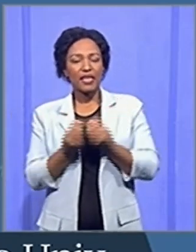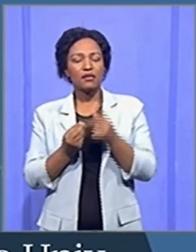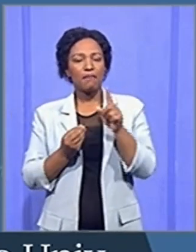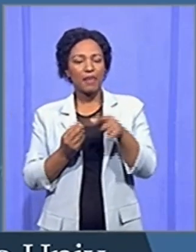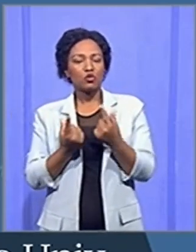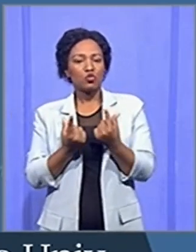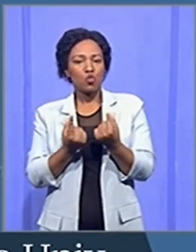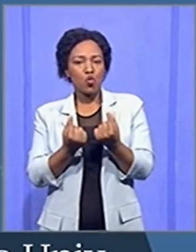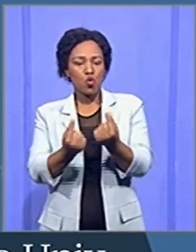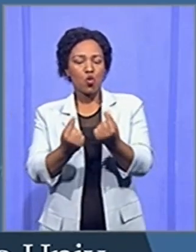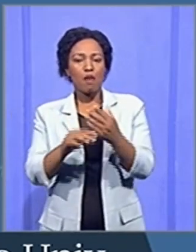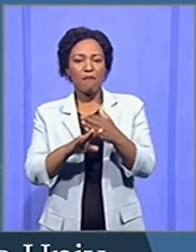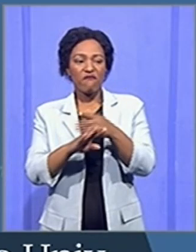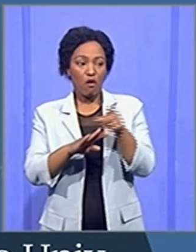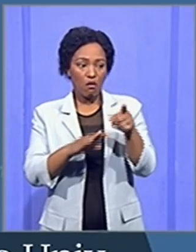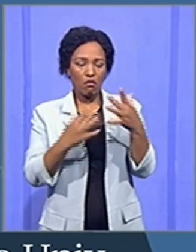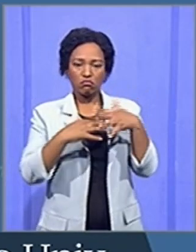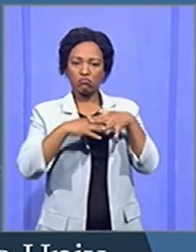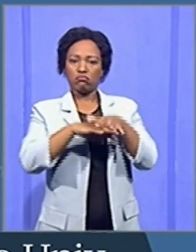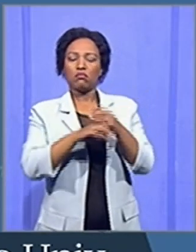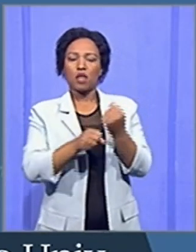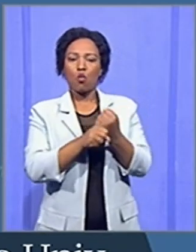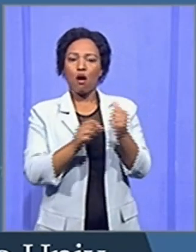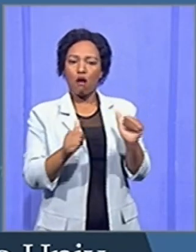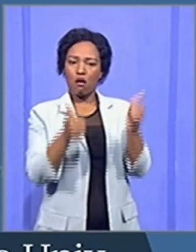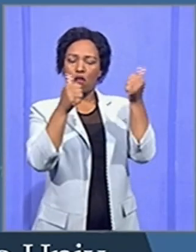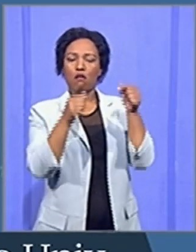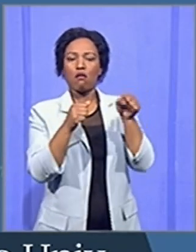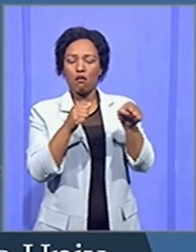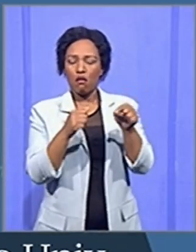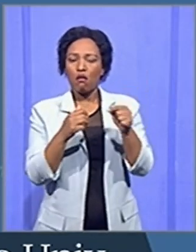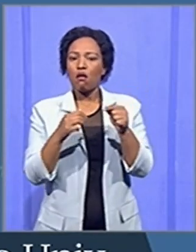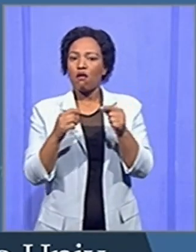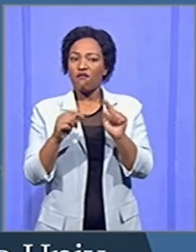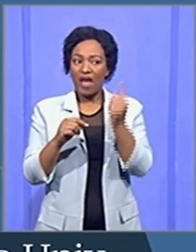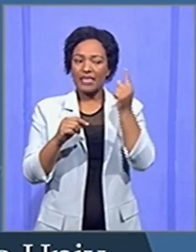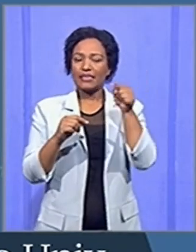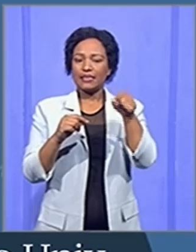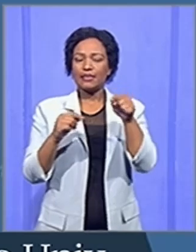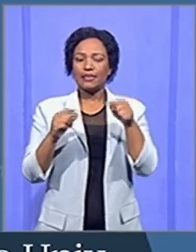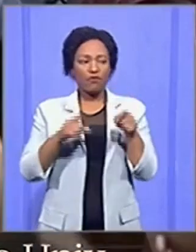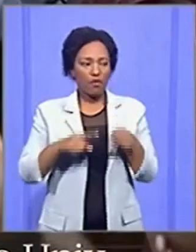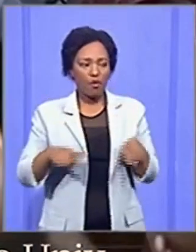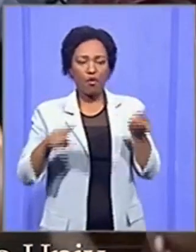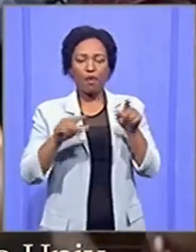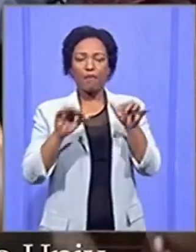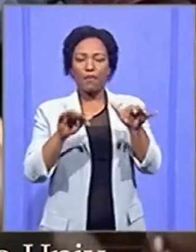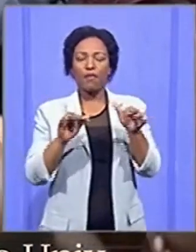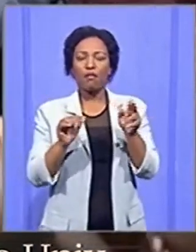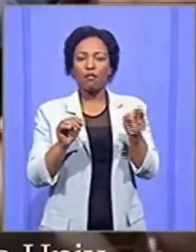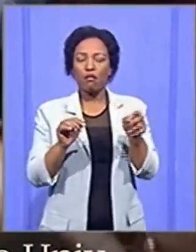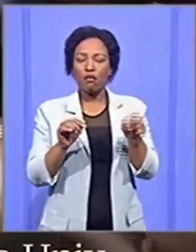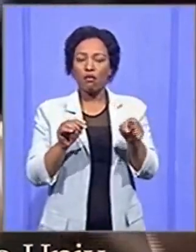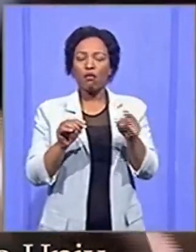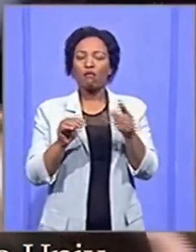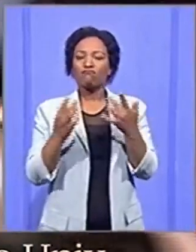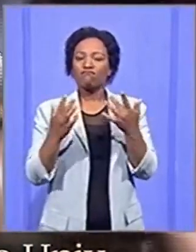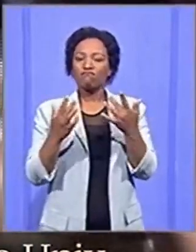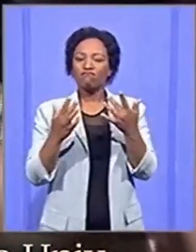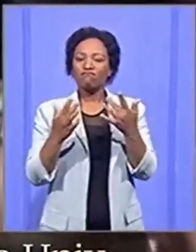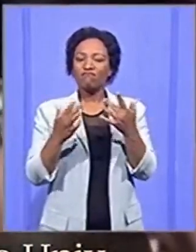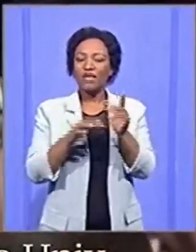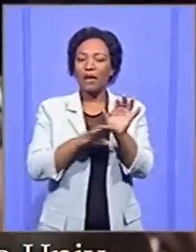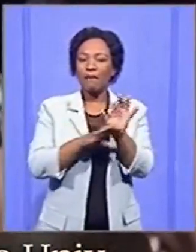phethahale pele ntho ena e ka sebetsa hantle mme ba ne le tumellano ya rona batho ba hlokahalang ditlhophiso